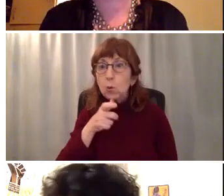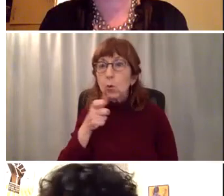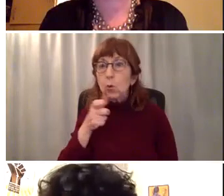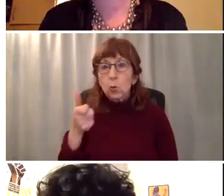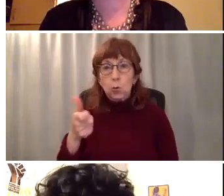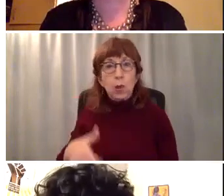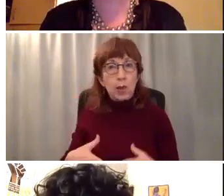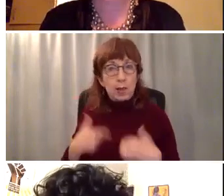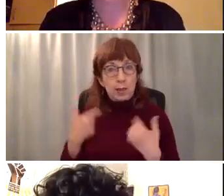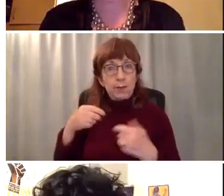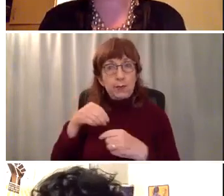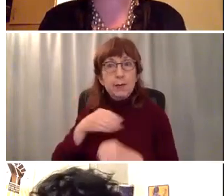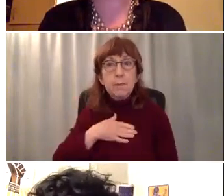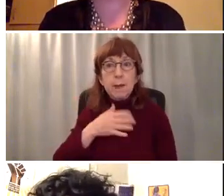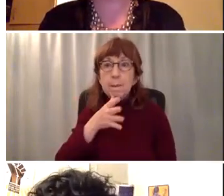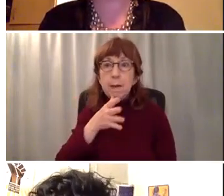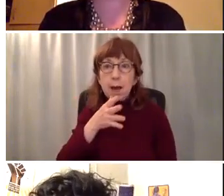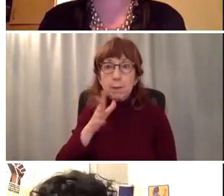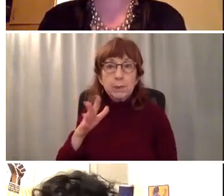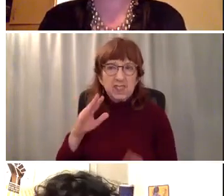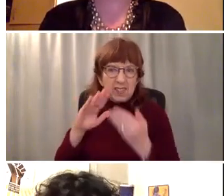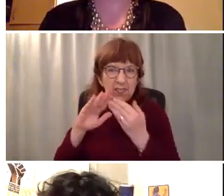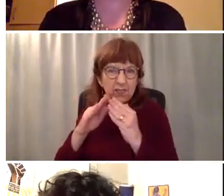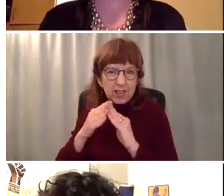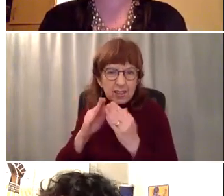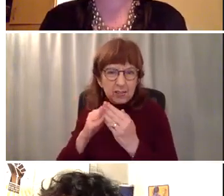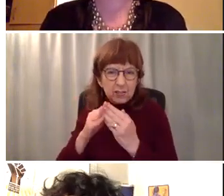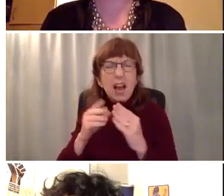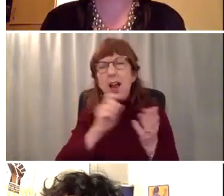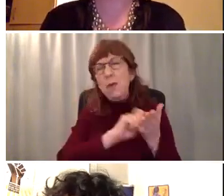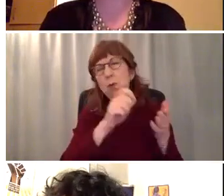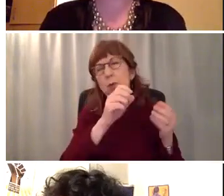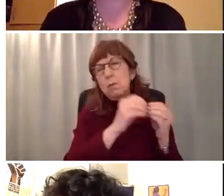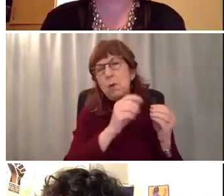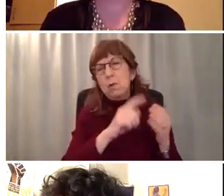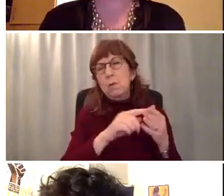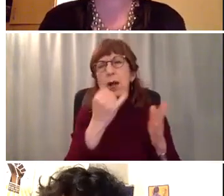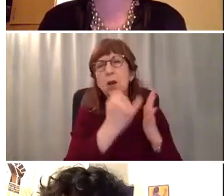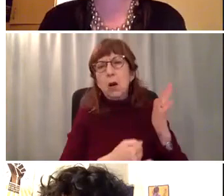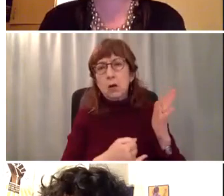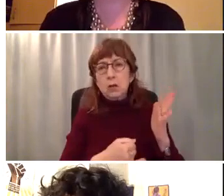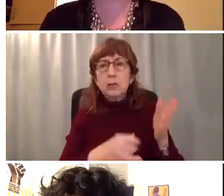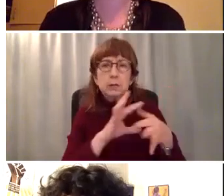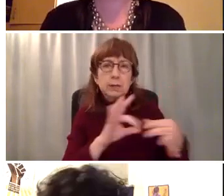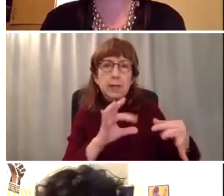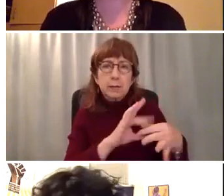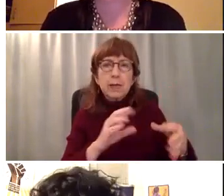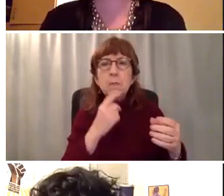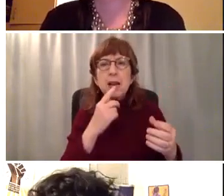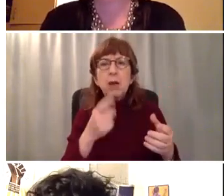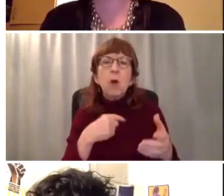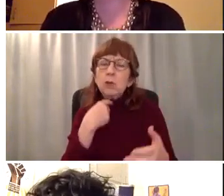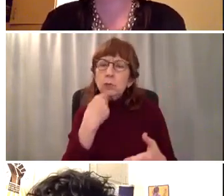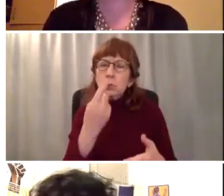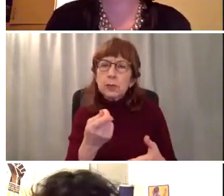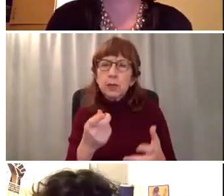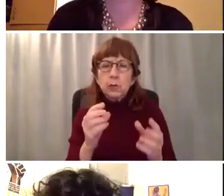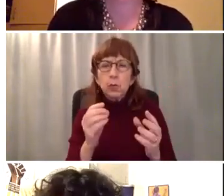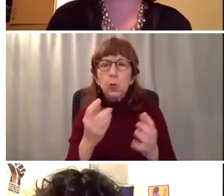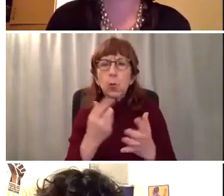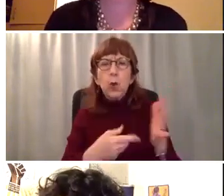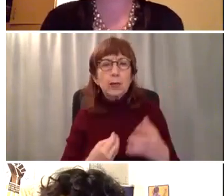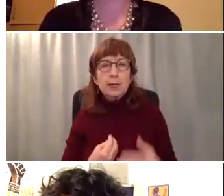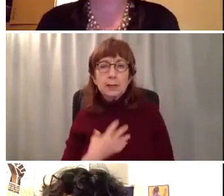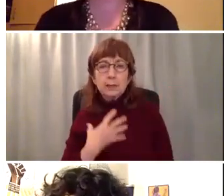village. And I also write more in my artist statement, but I just wanted to share just kind of a little bit more naturally what inspired